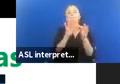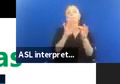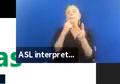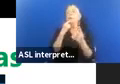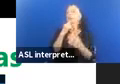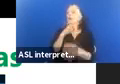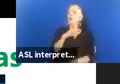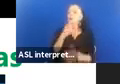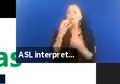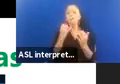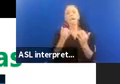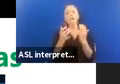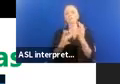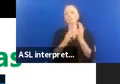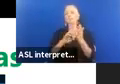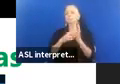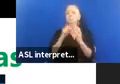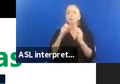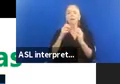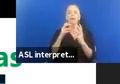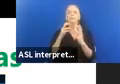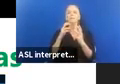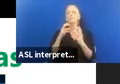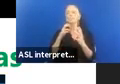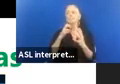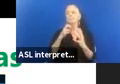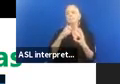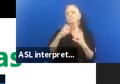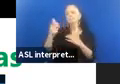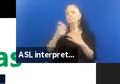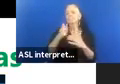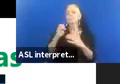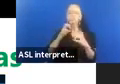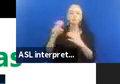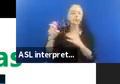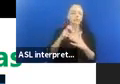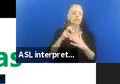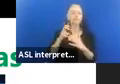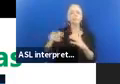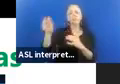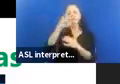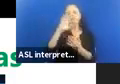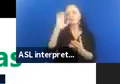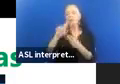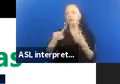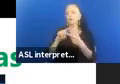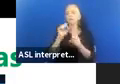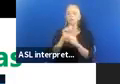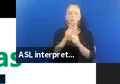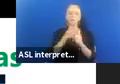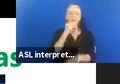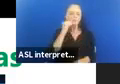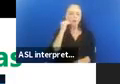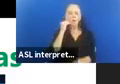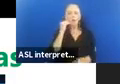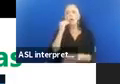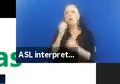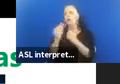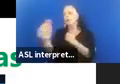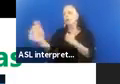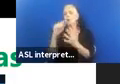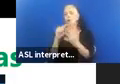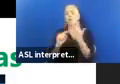and work remotely and all of these things. And that we have to actually be examining